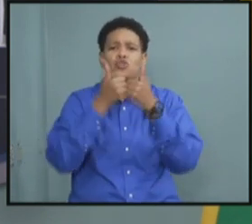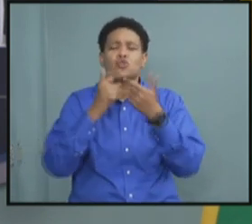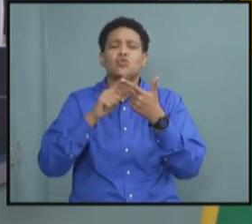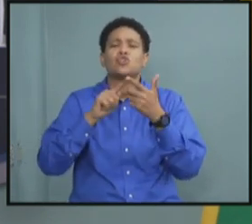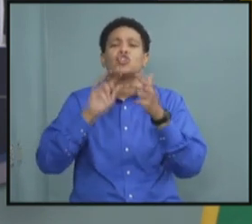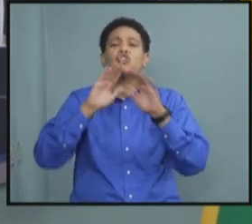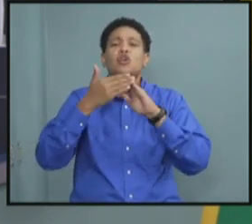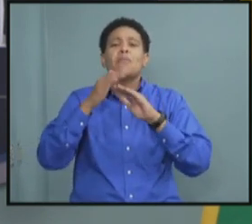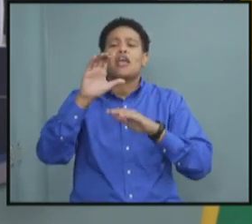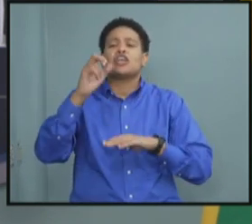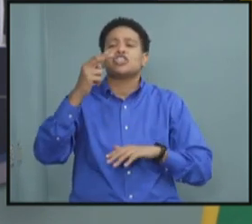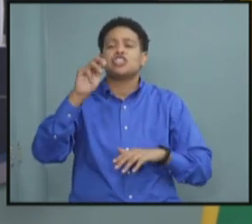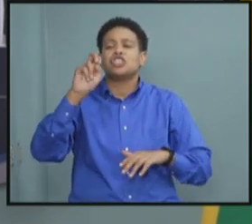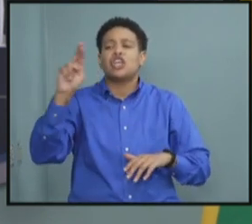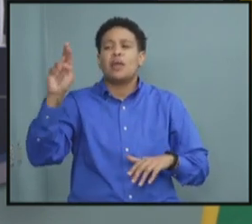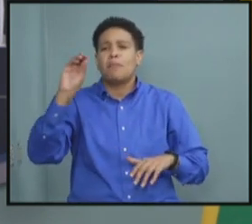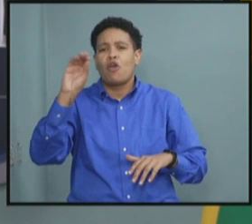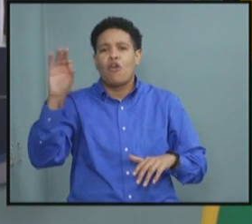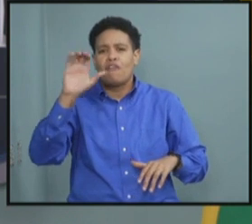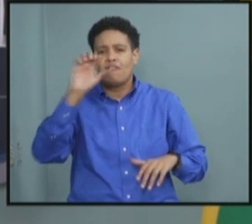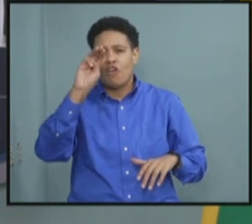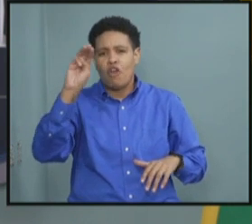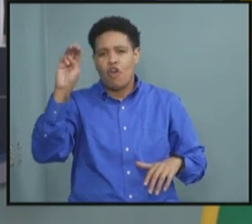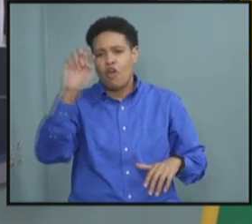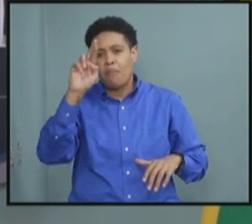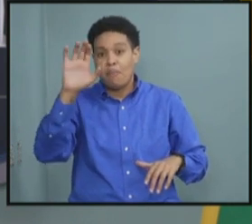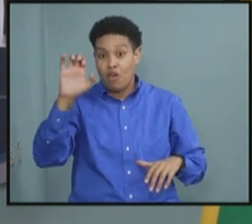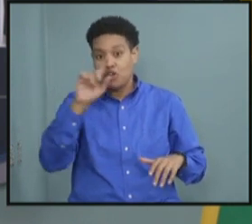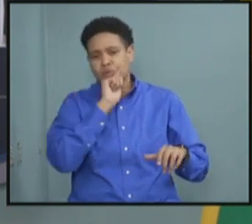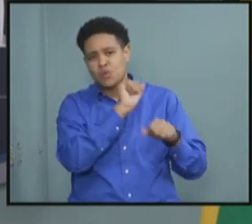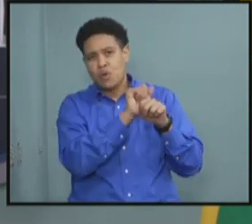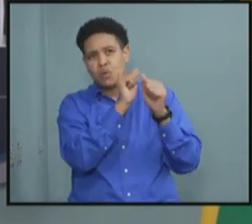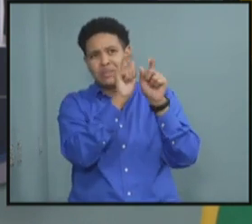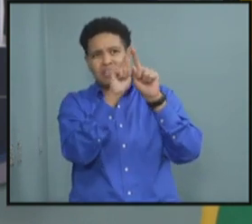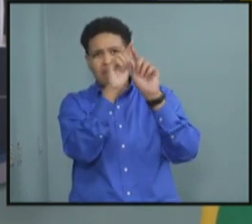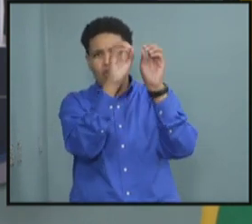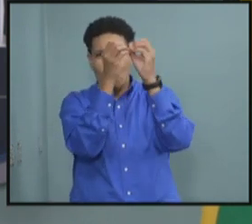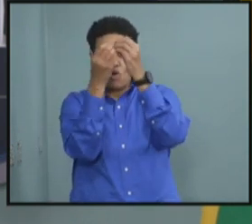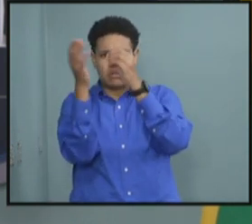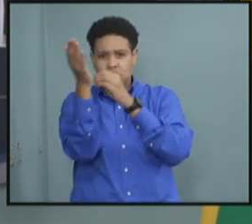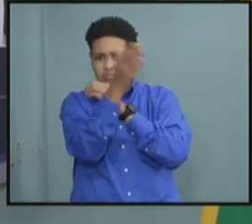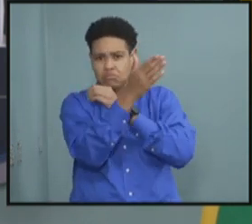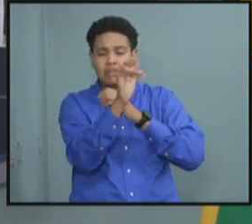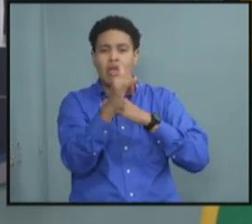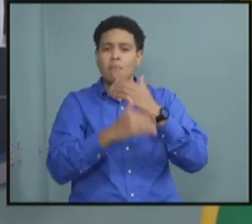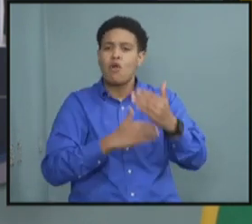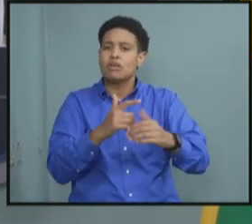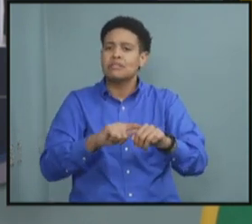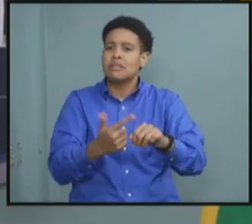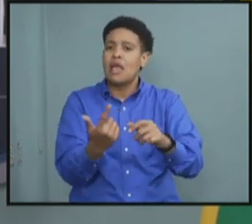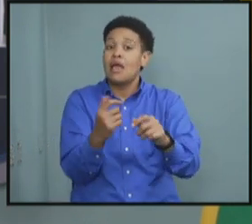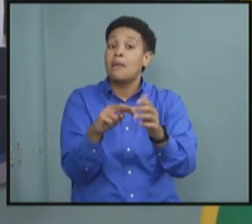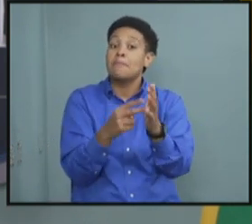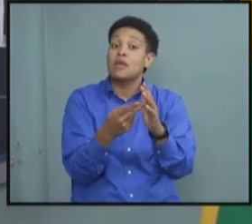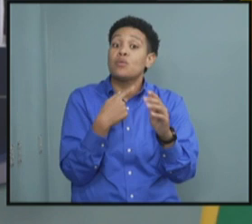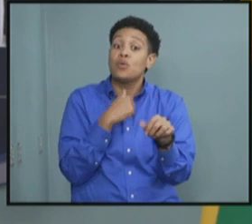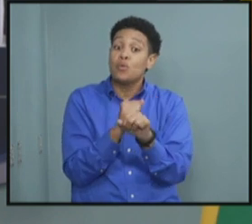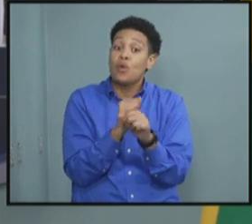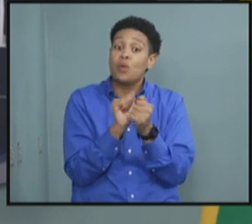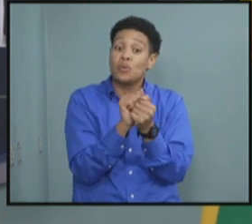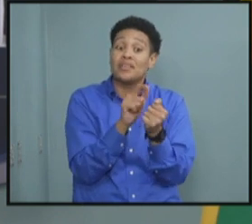Jamaica Chamber of Commerce. That process has started. What it means is that we will work together with these